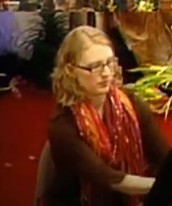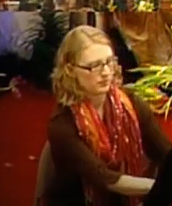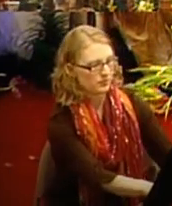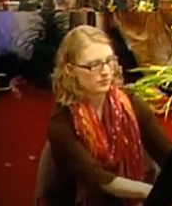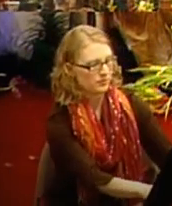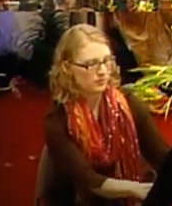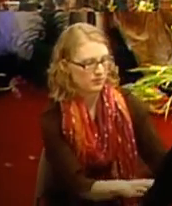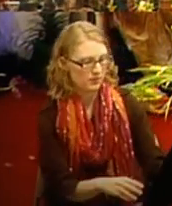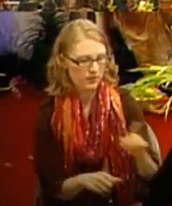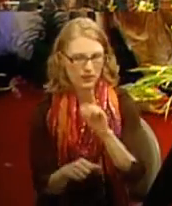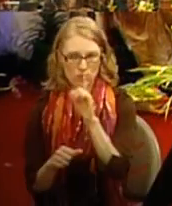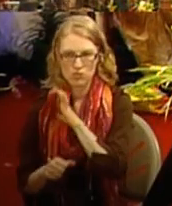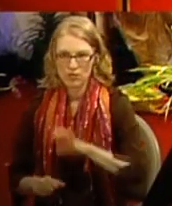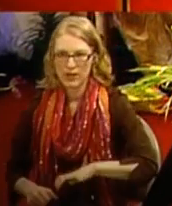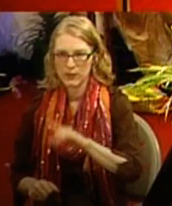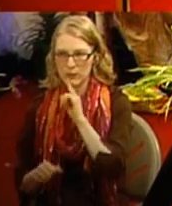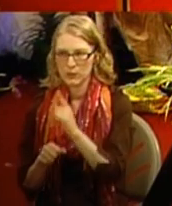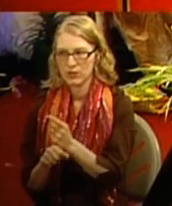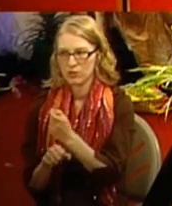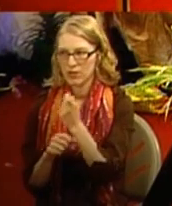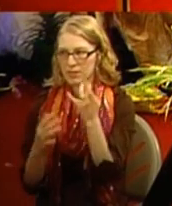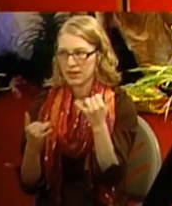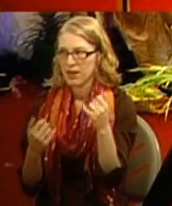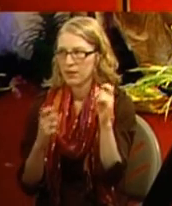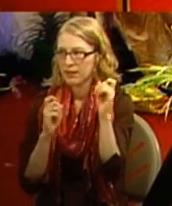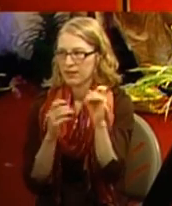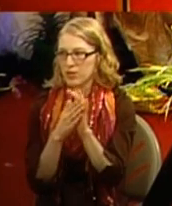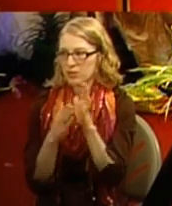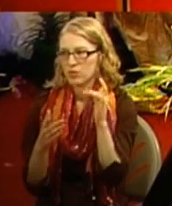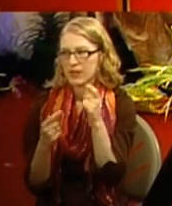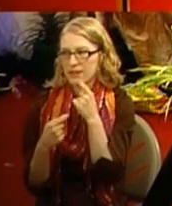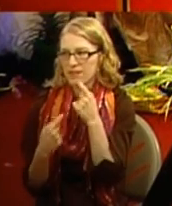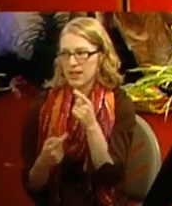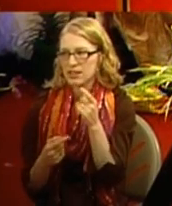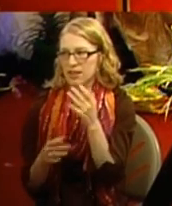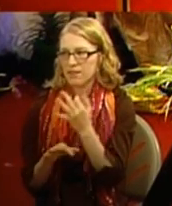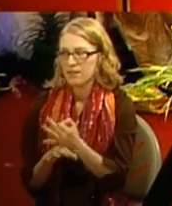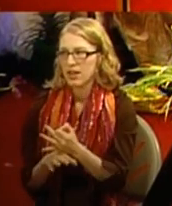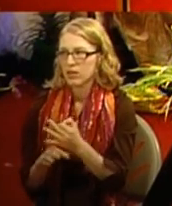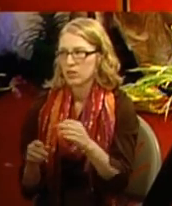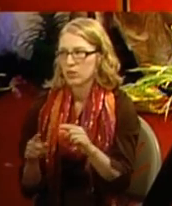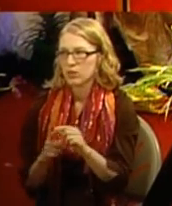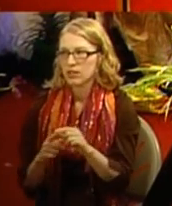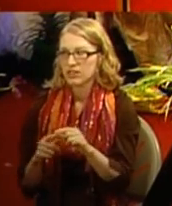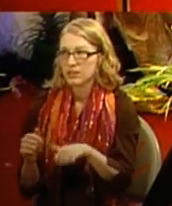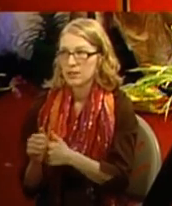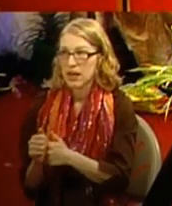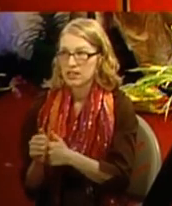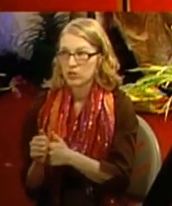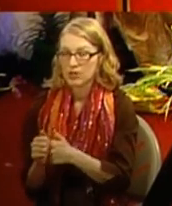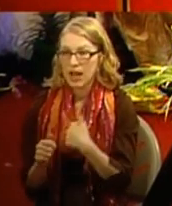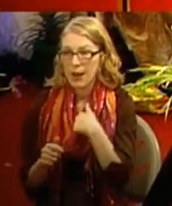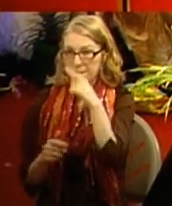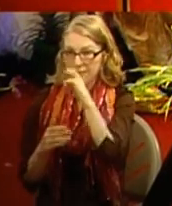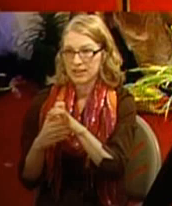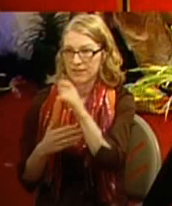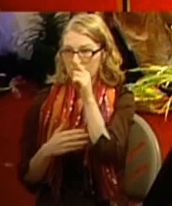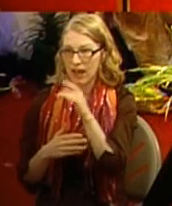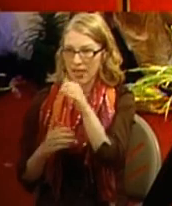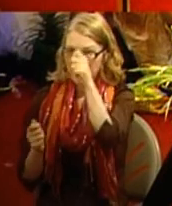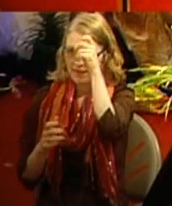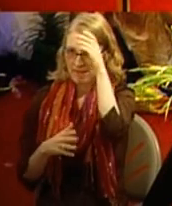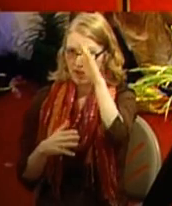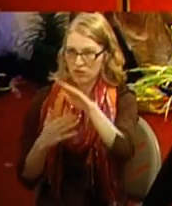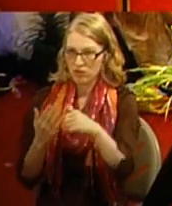Christ truly has triumphed, and now let us give him the glory as we confess our faith in the words of the Apostles' Creed. I believe in God, the